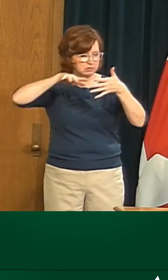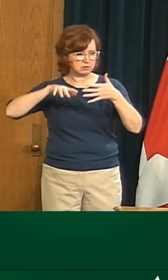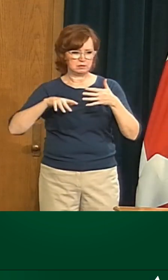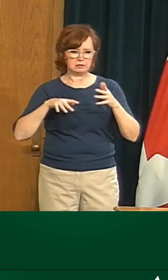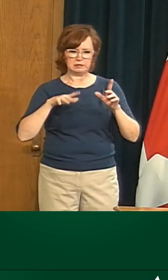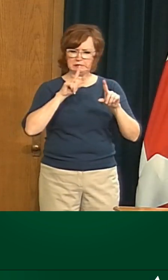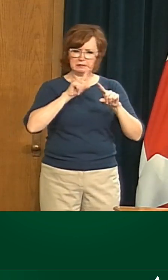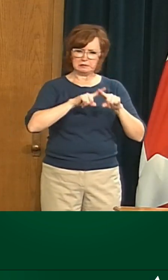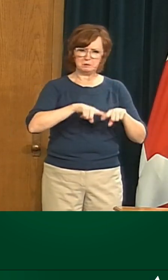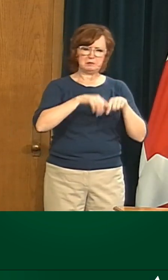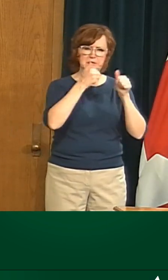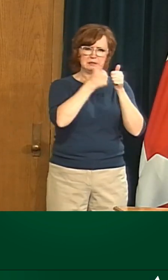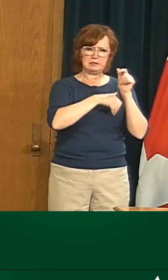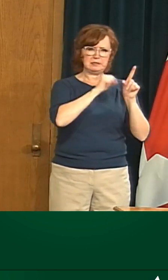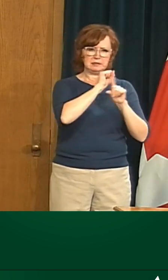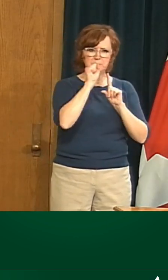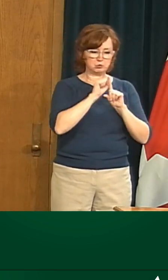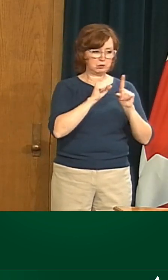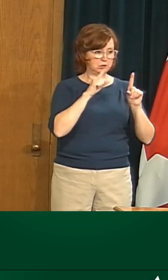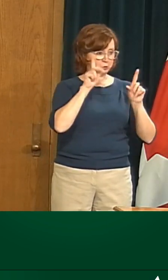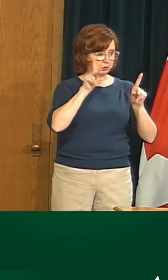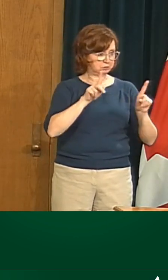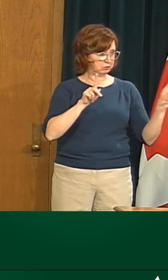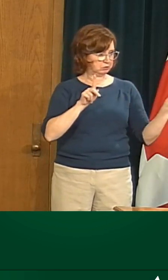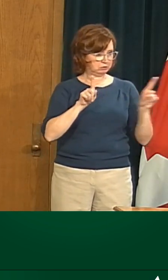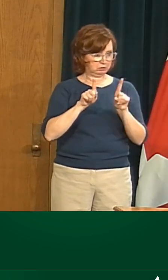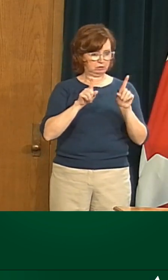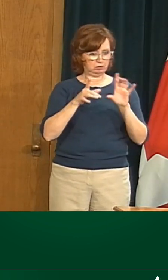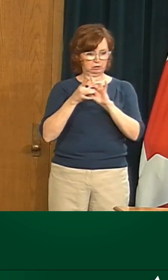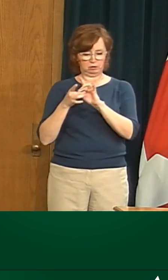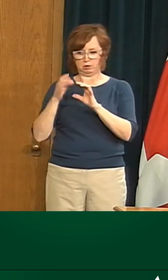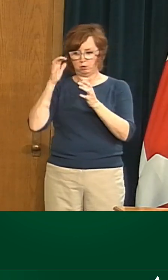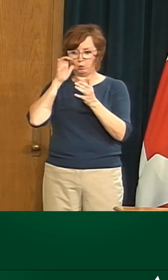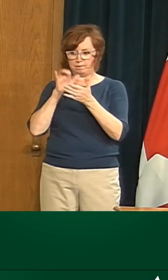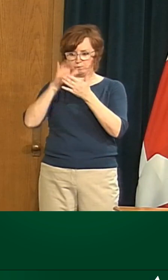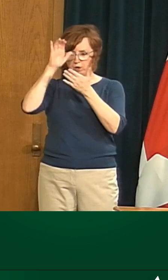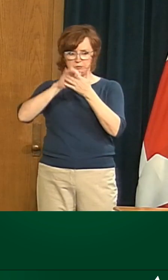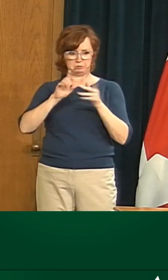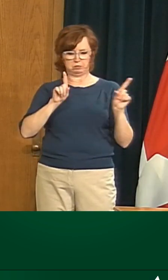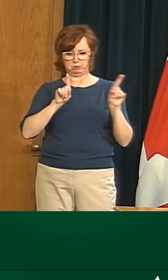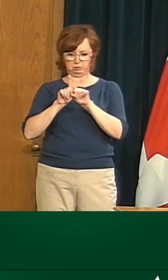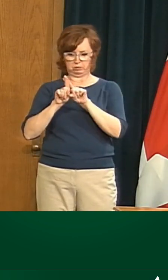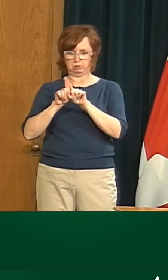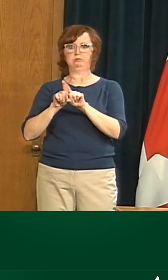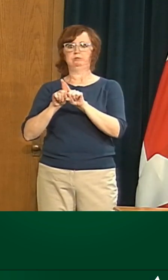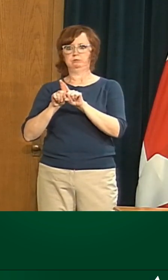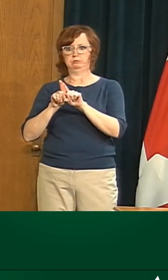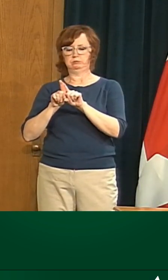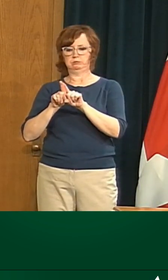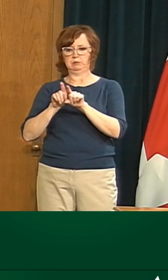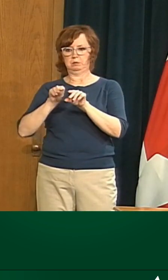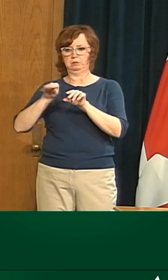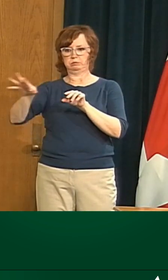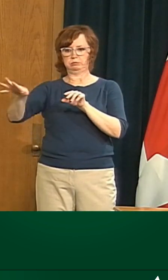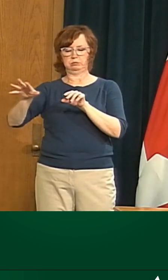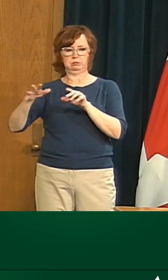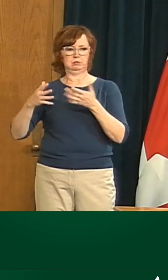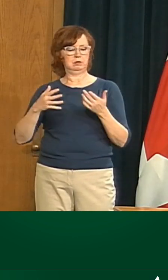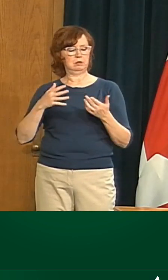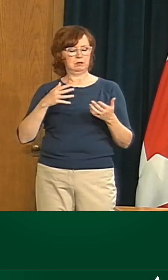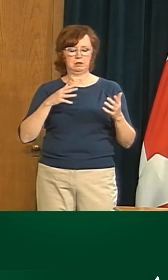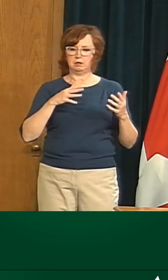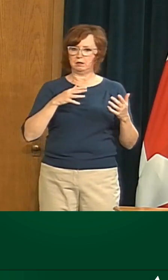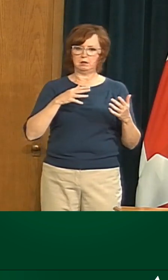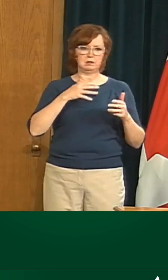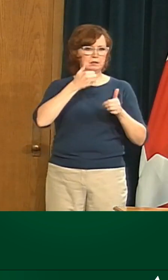may be in other sectors. That whole community may need to go under a heightened level of surveillance,